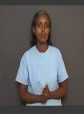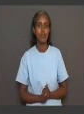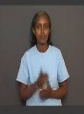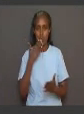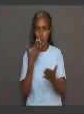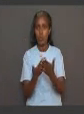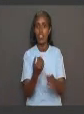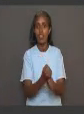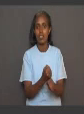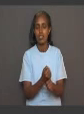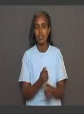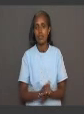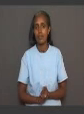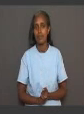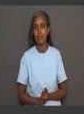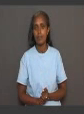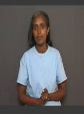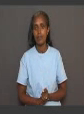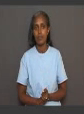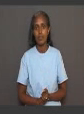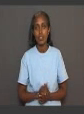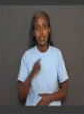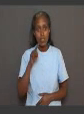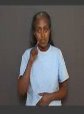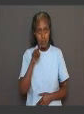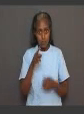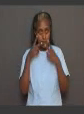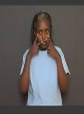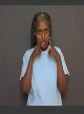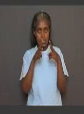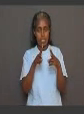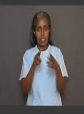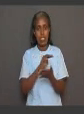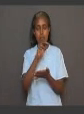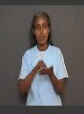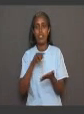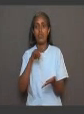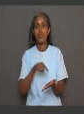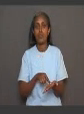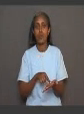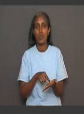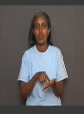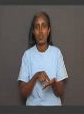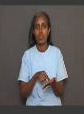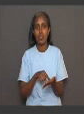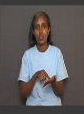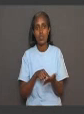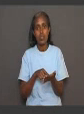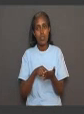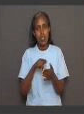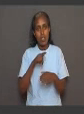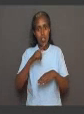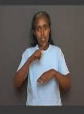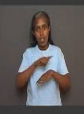Well done. As you can see, the midpoints are noted